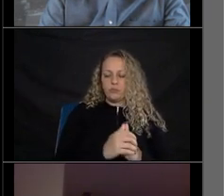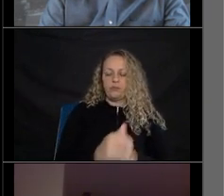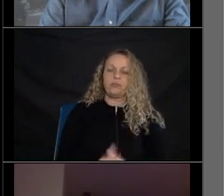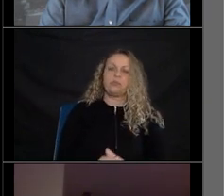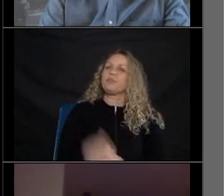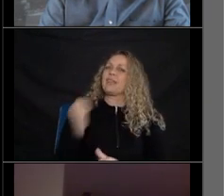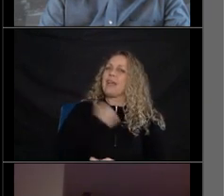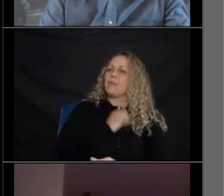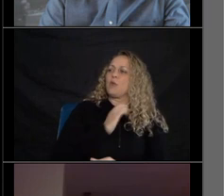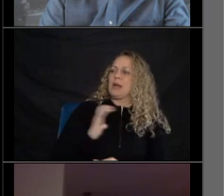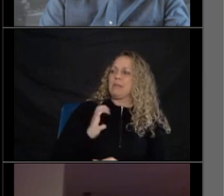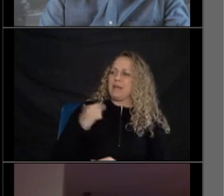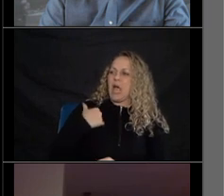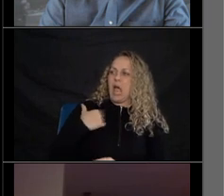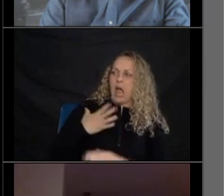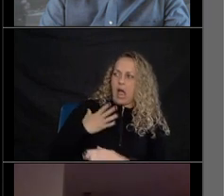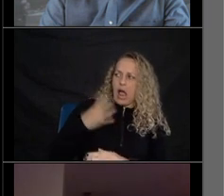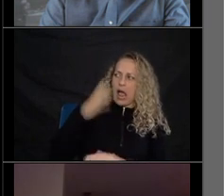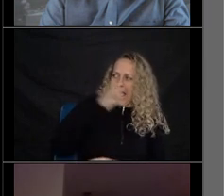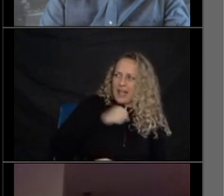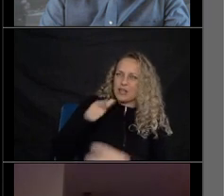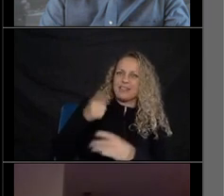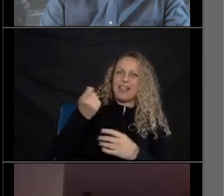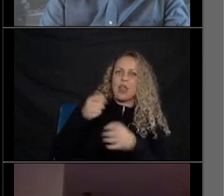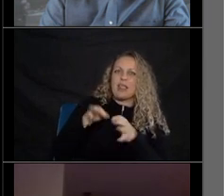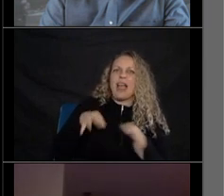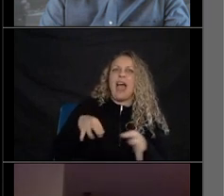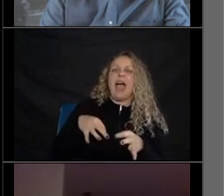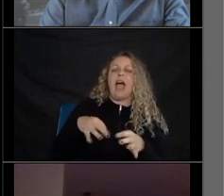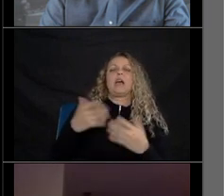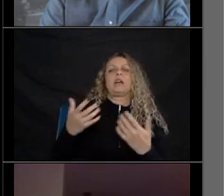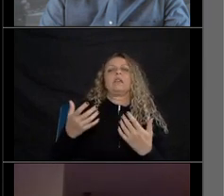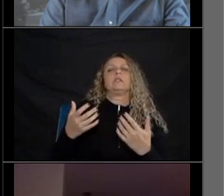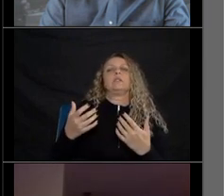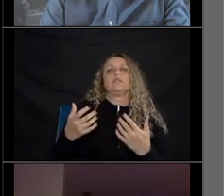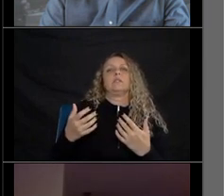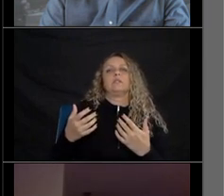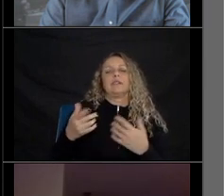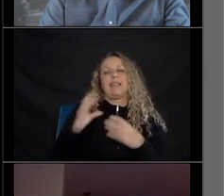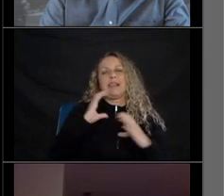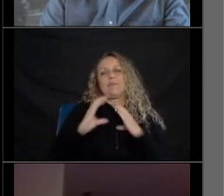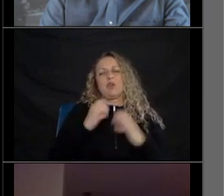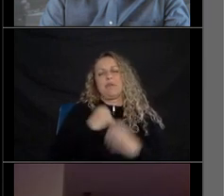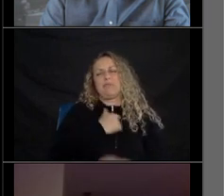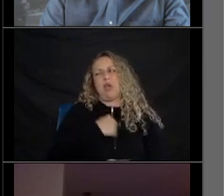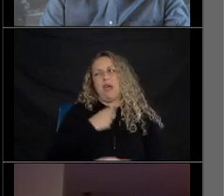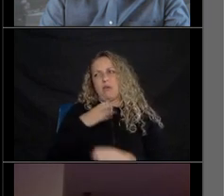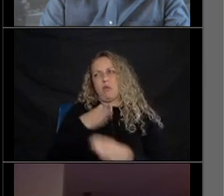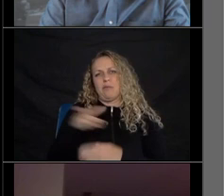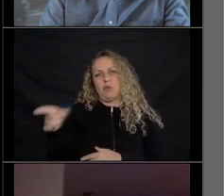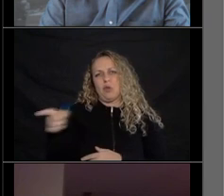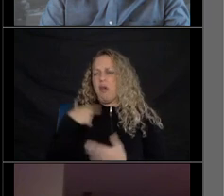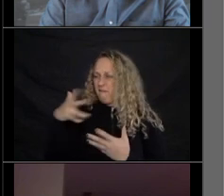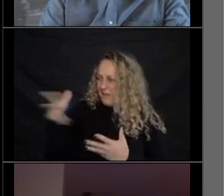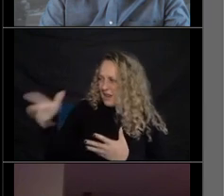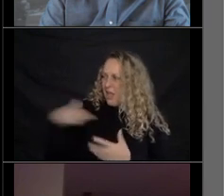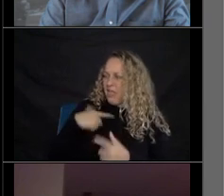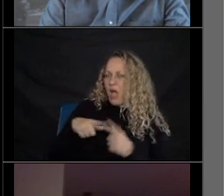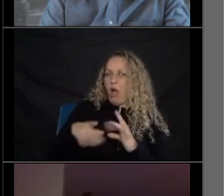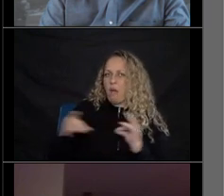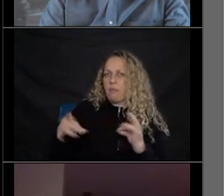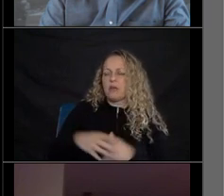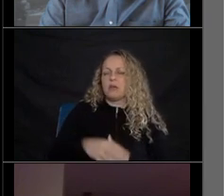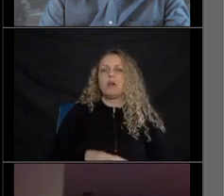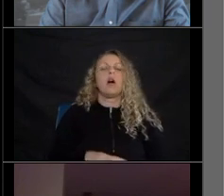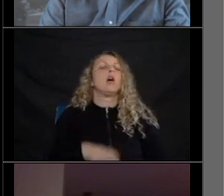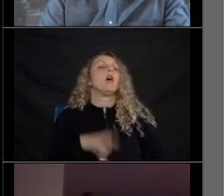I'm sorry, Commissioner. I guess there's a bit of a lag in the communication here. So I'll let you finish and then I'll comment.